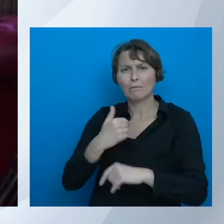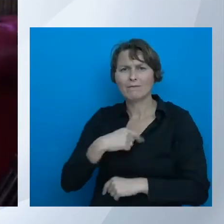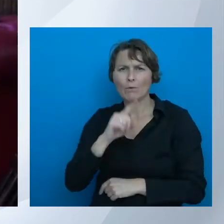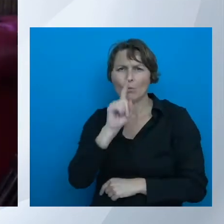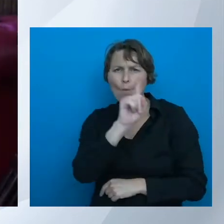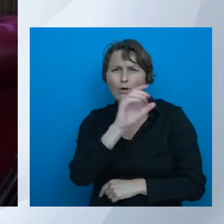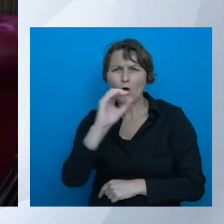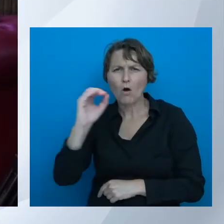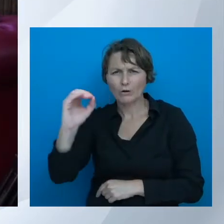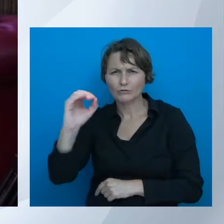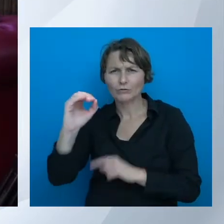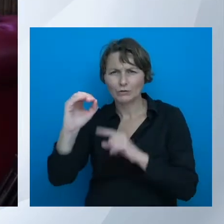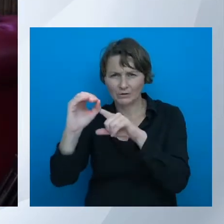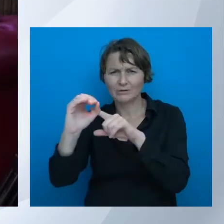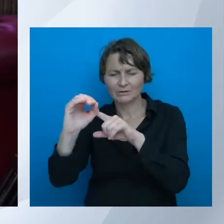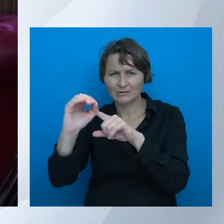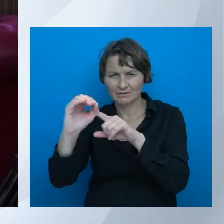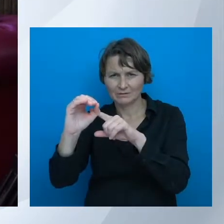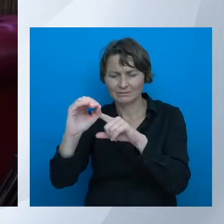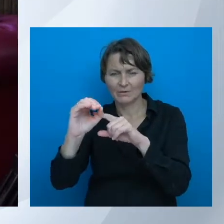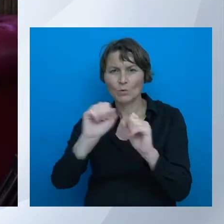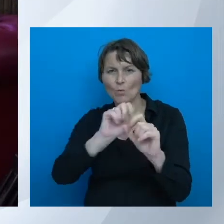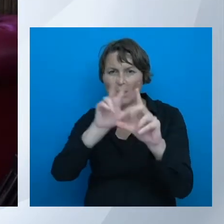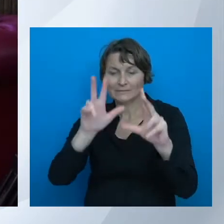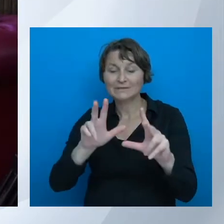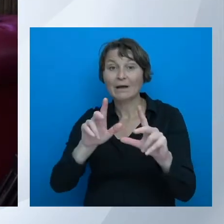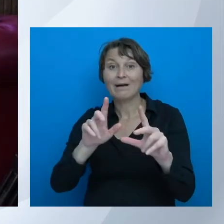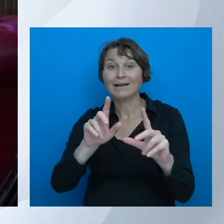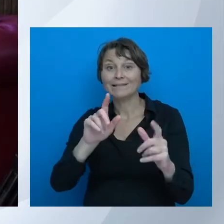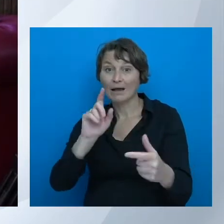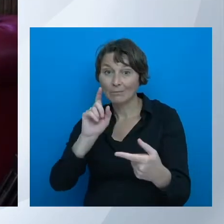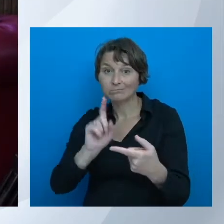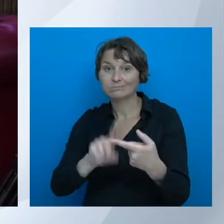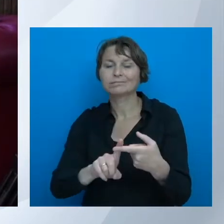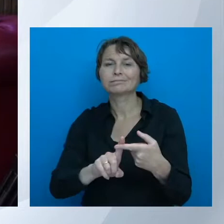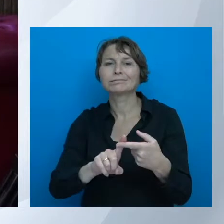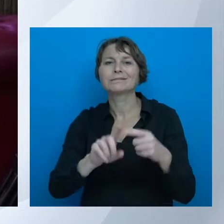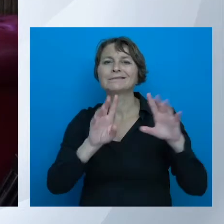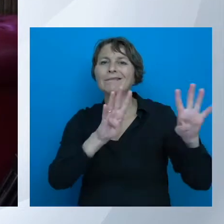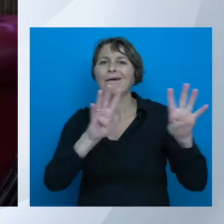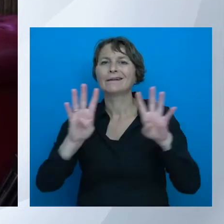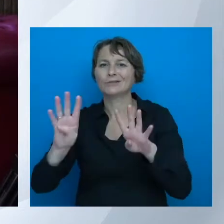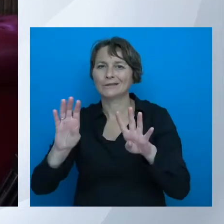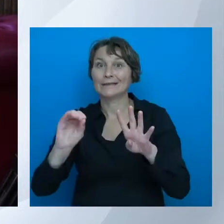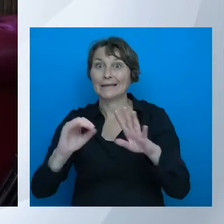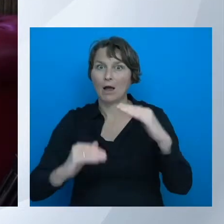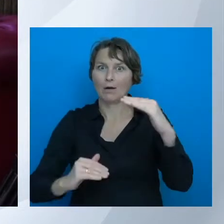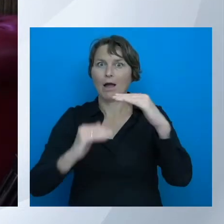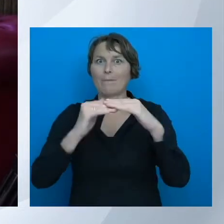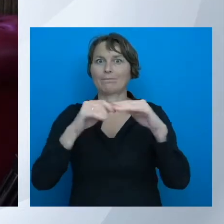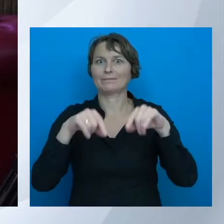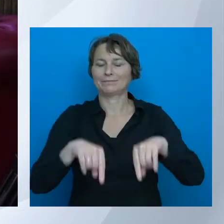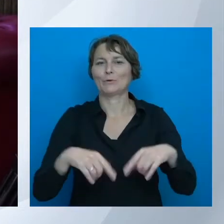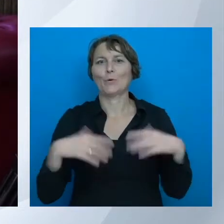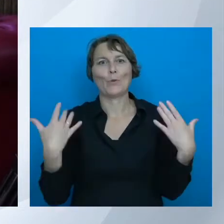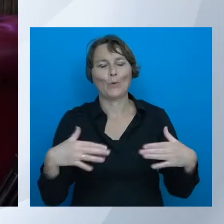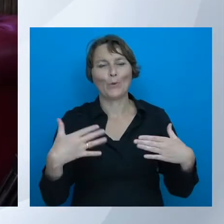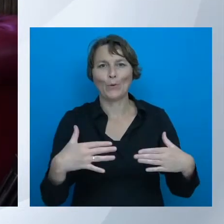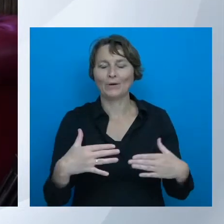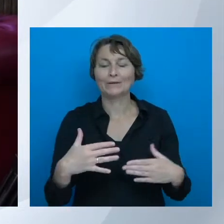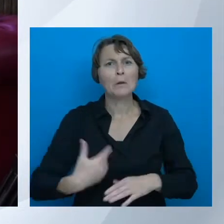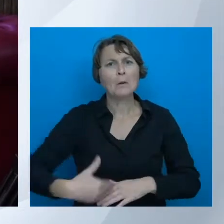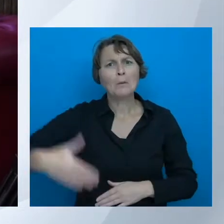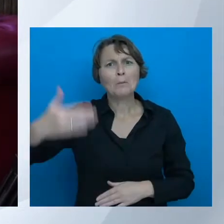to get 99 on mobile and 100 on the desktop. So obviously, that's way better than WordPress itself. Yeah,